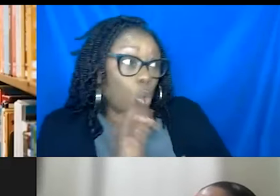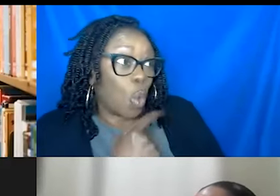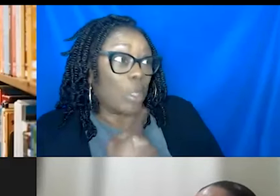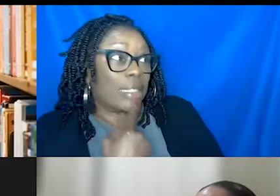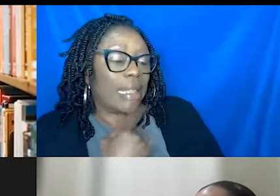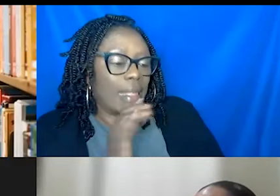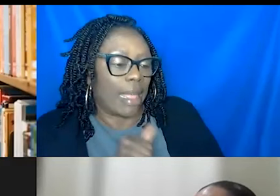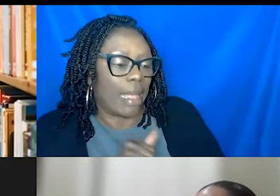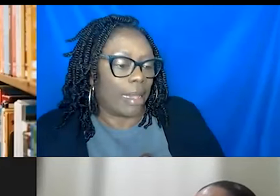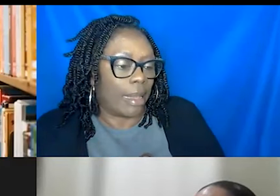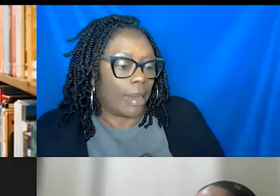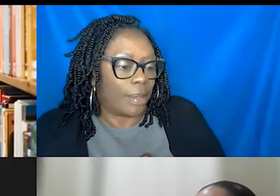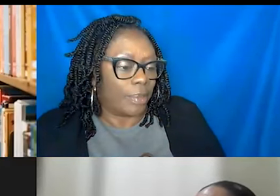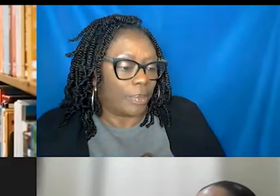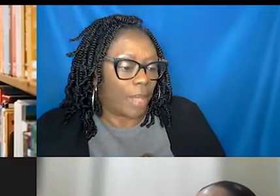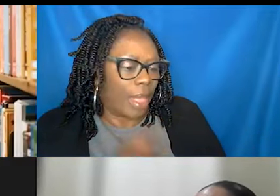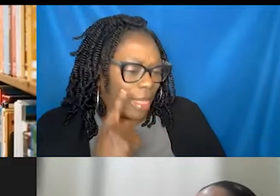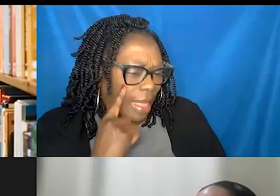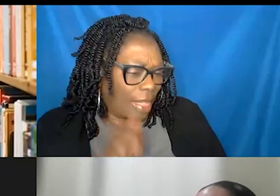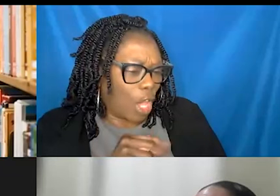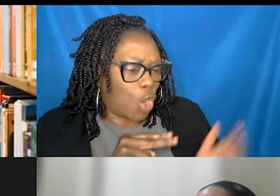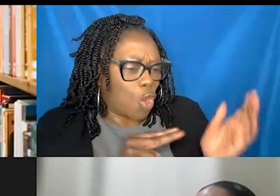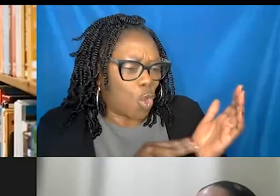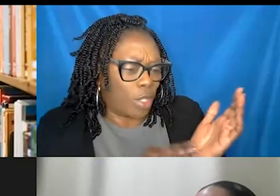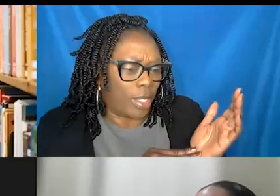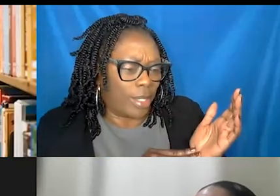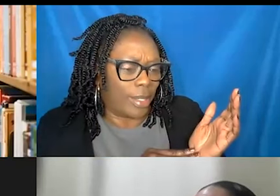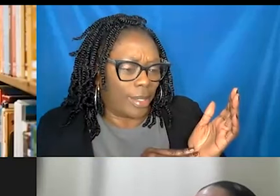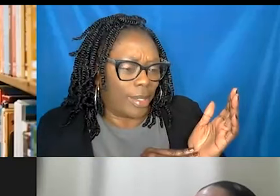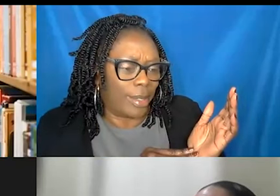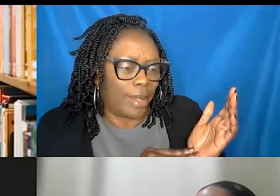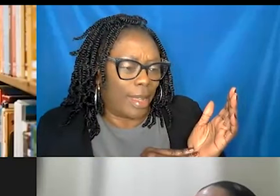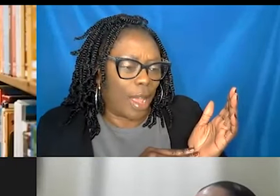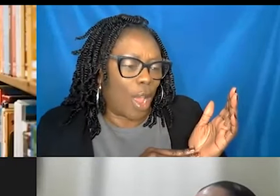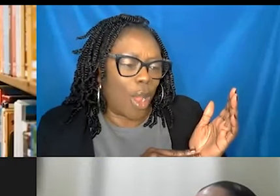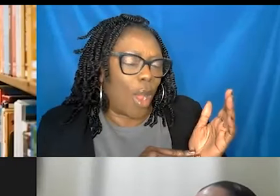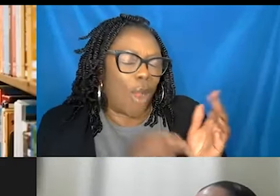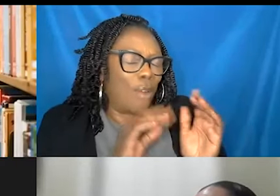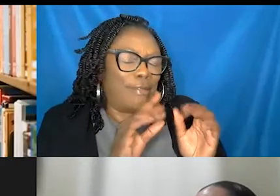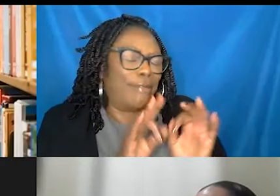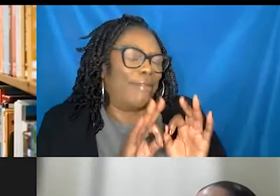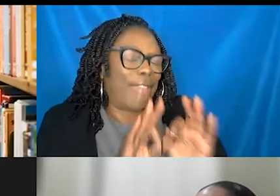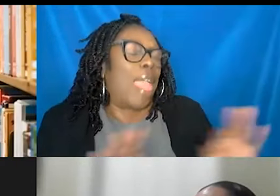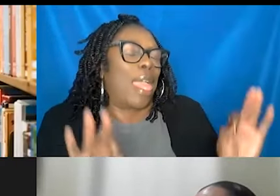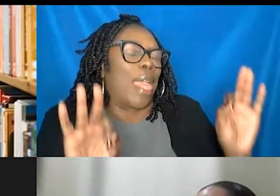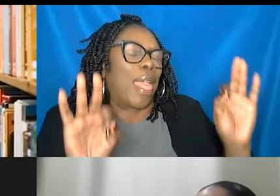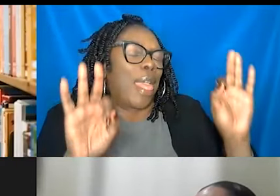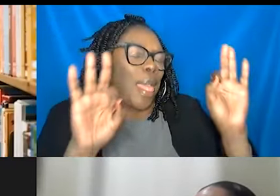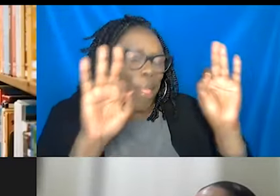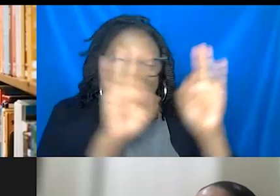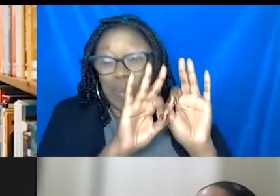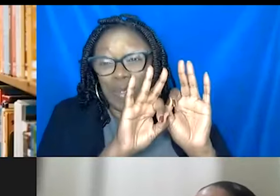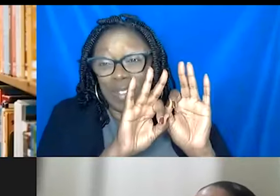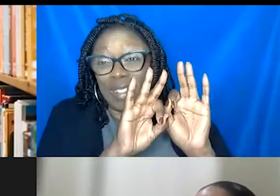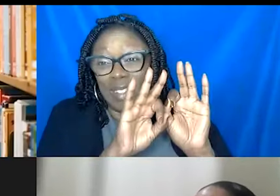say that I think that nurses are just an incredibly valuable and such an important profession.